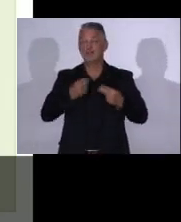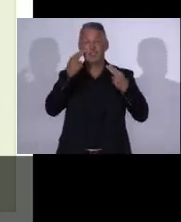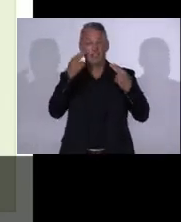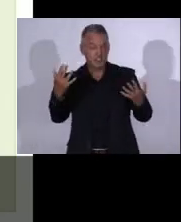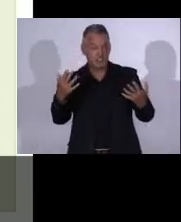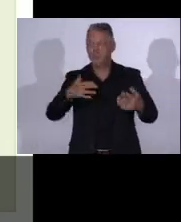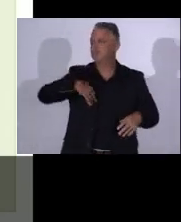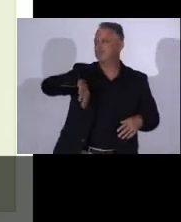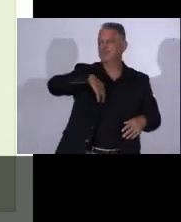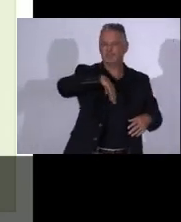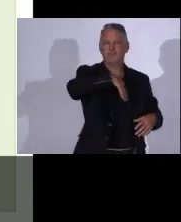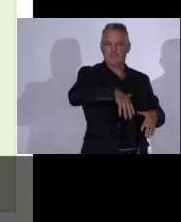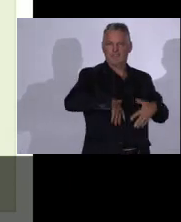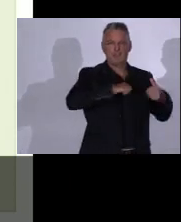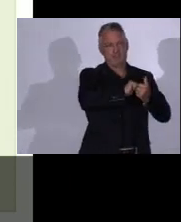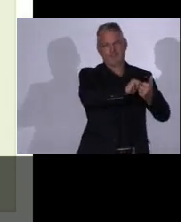is important.